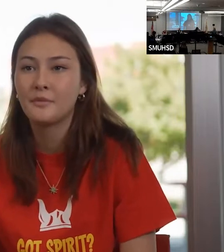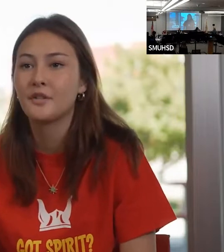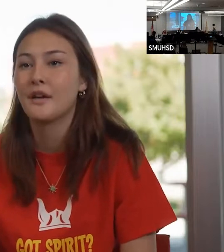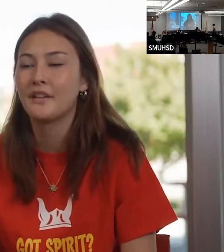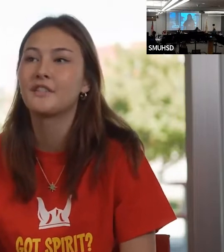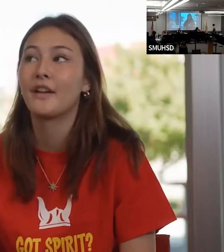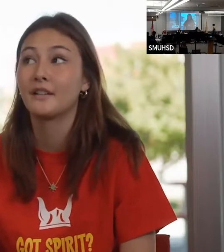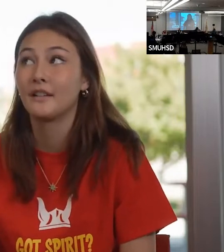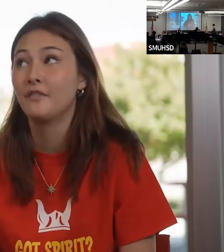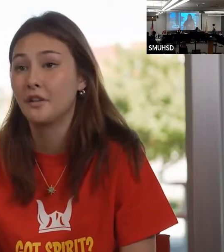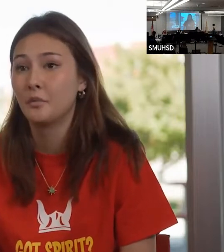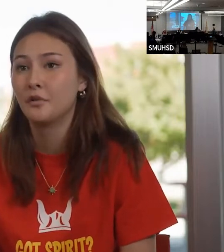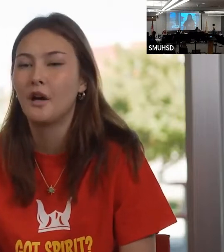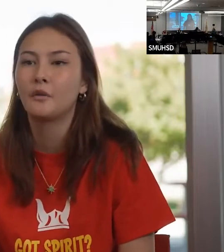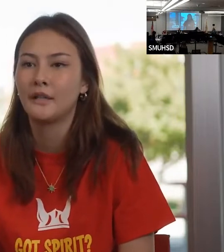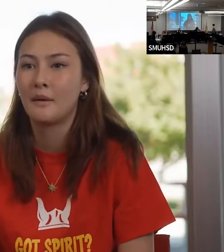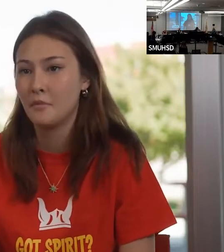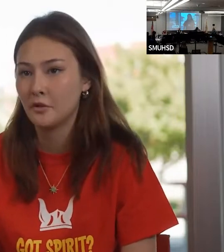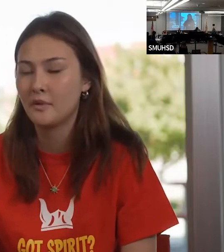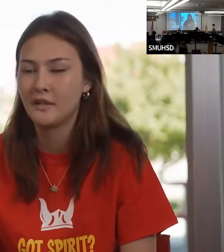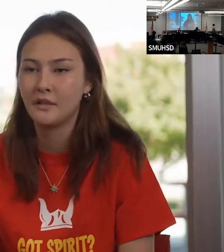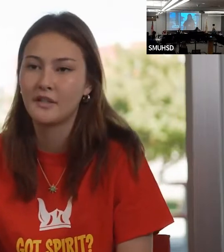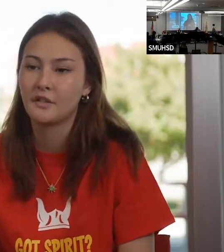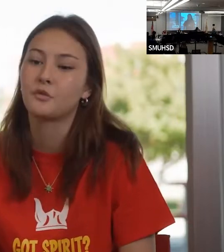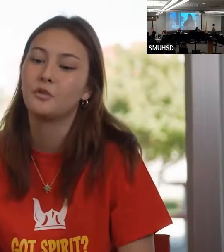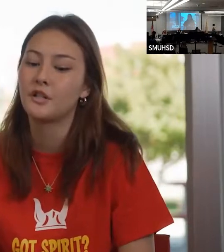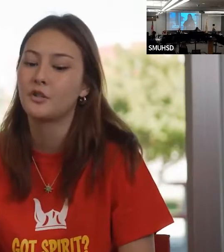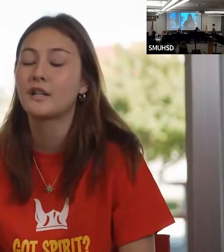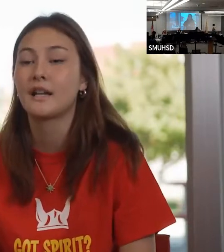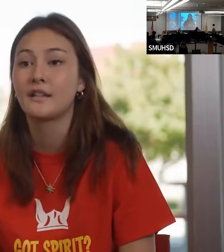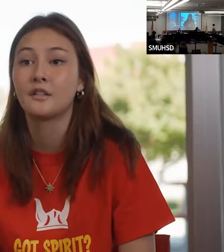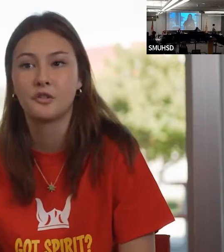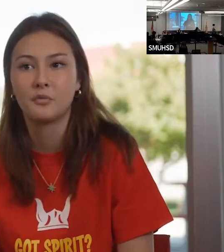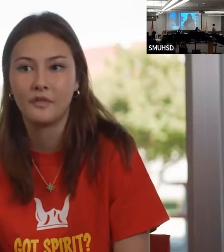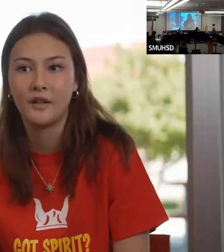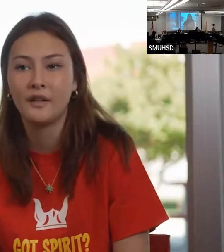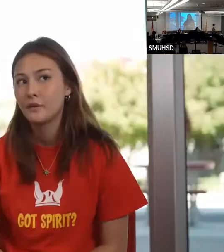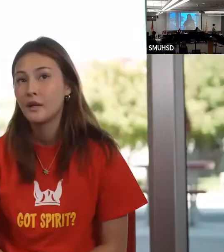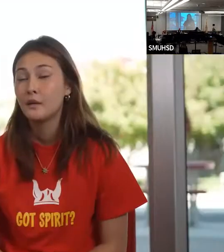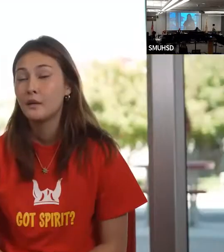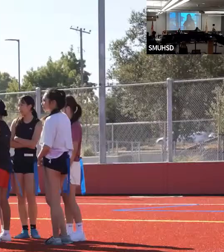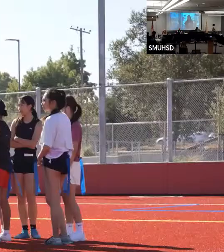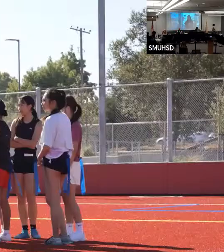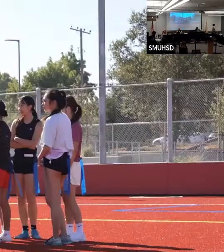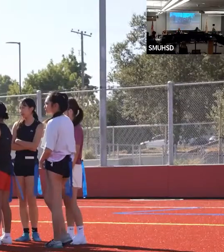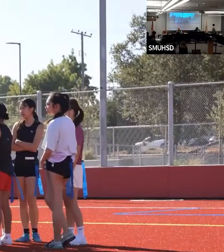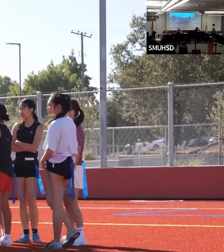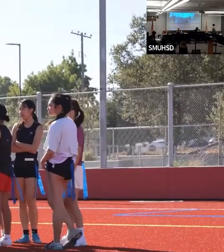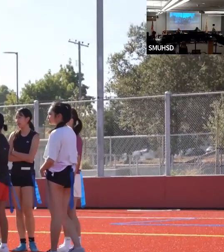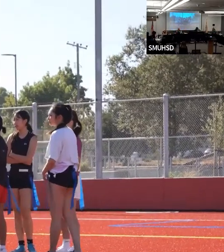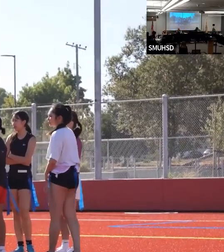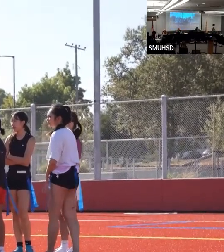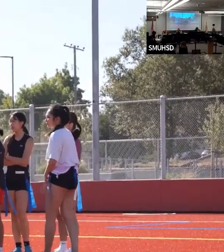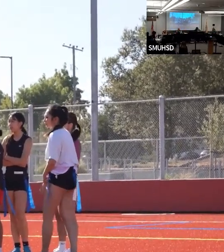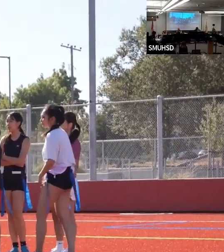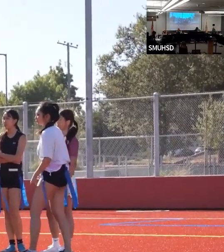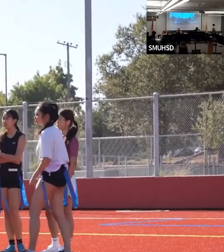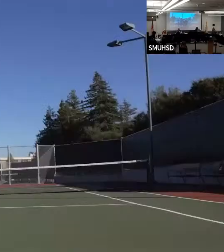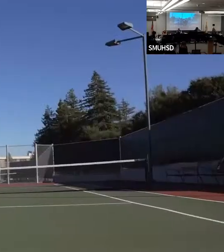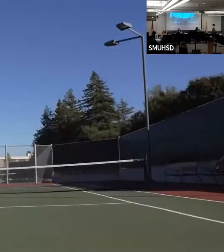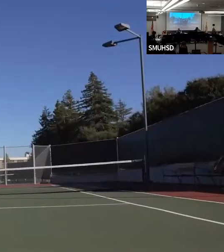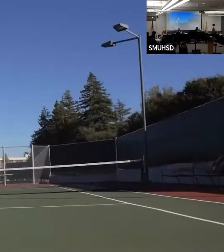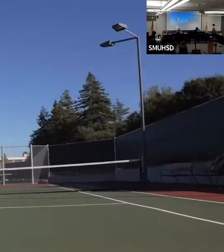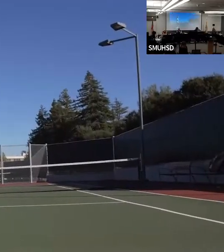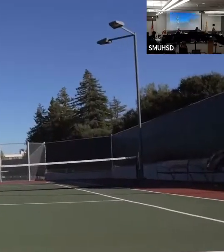very long time. So now that it's finally available, not only at Mills, but in the rest of the school district, I think it's super fun. Being able to be there with a team